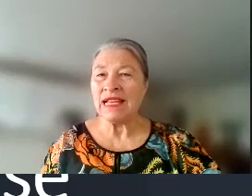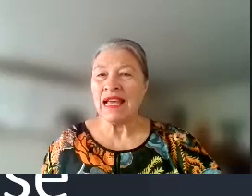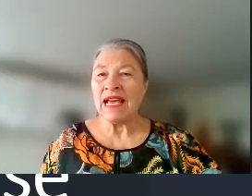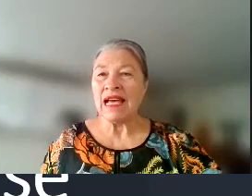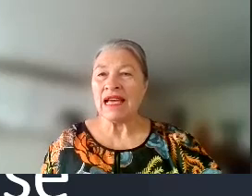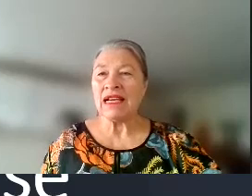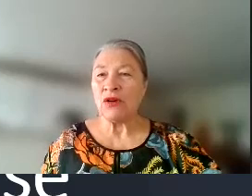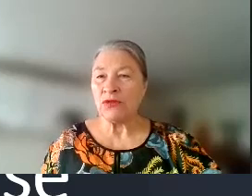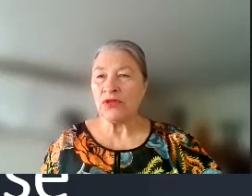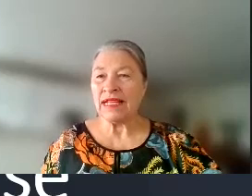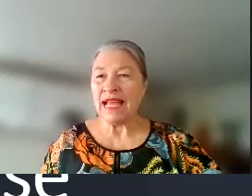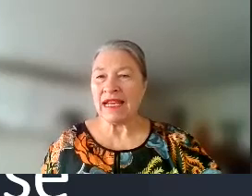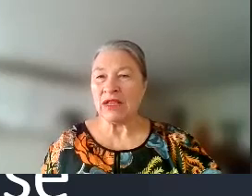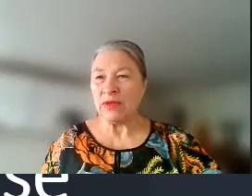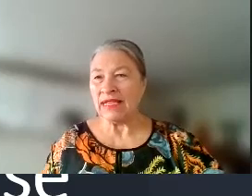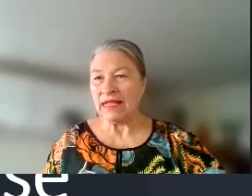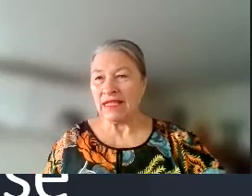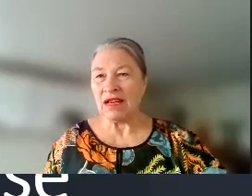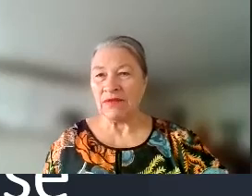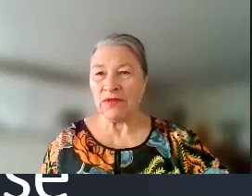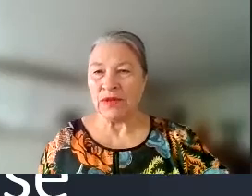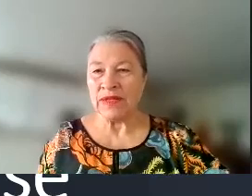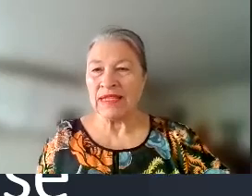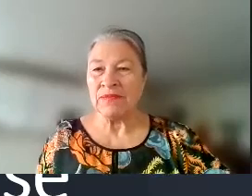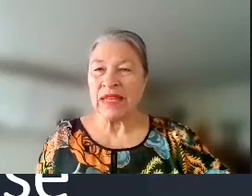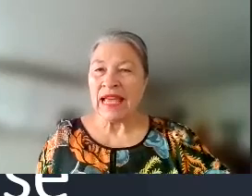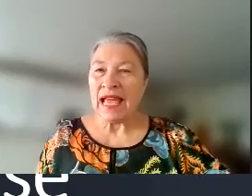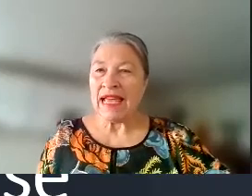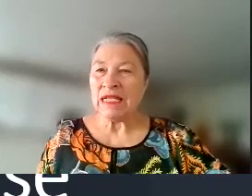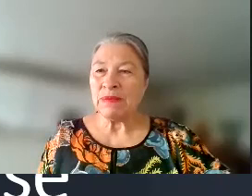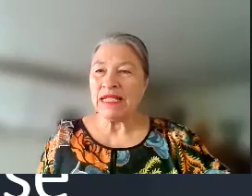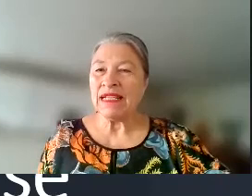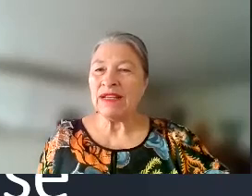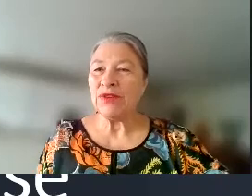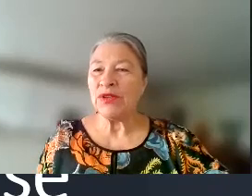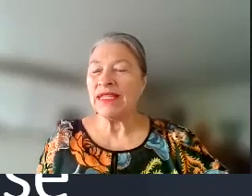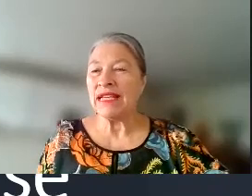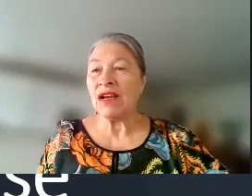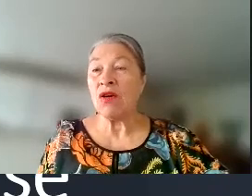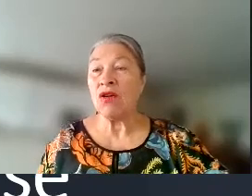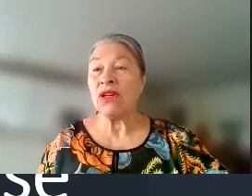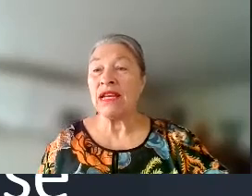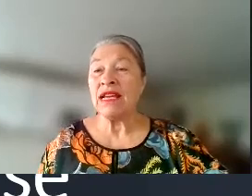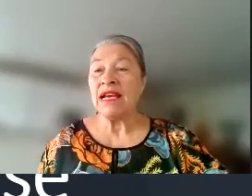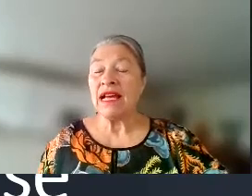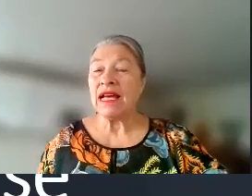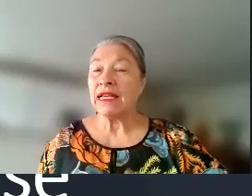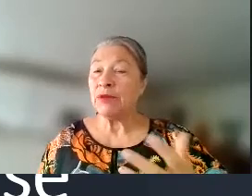communities, culturally and linguistically diverse, and particularly focusing